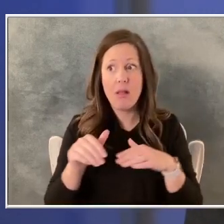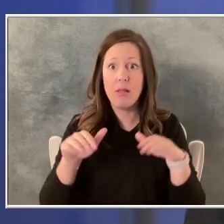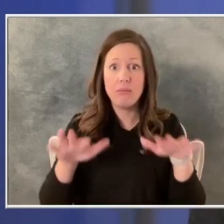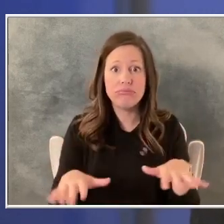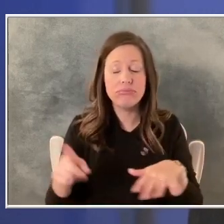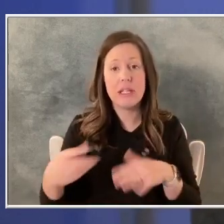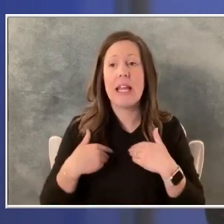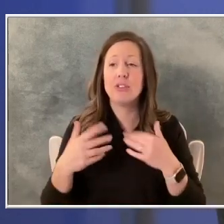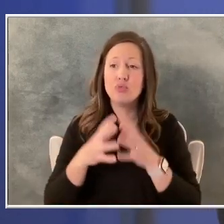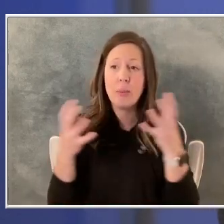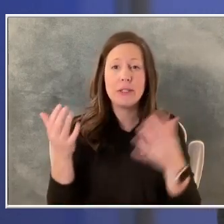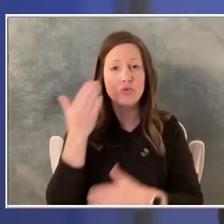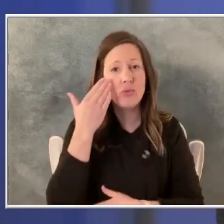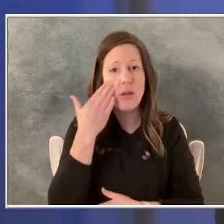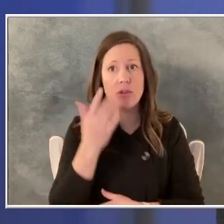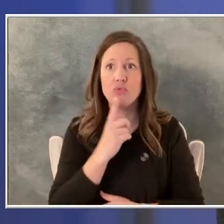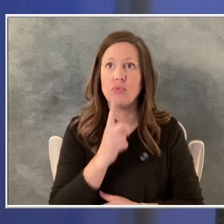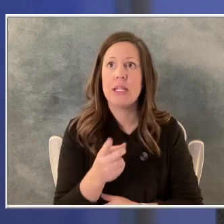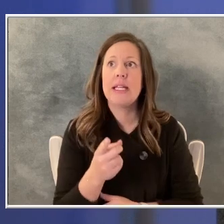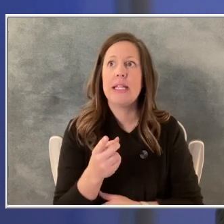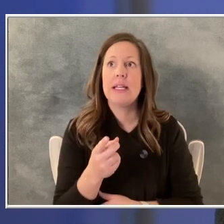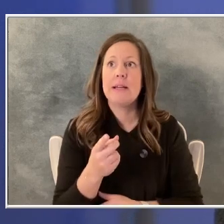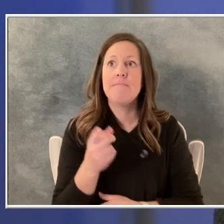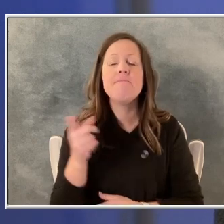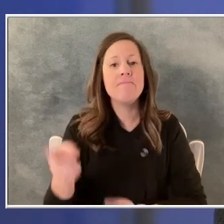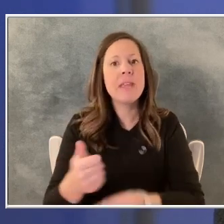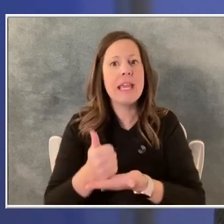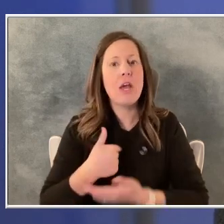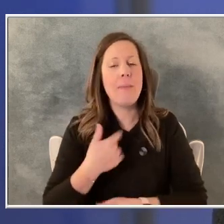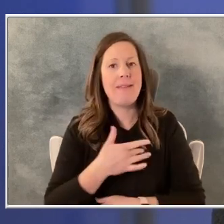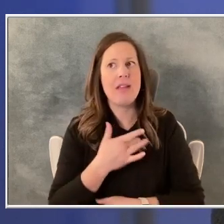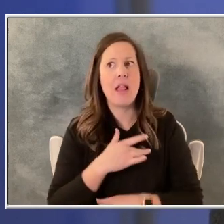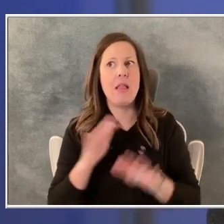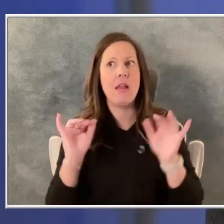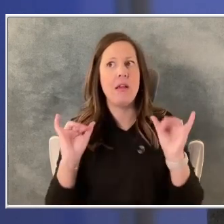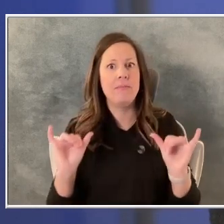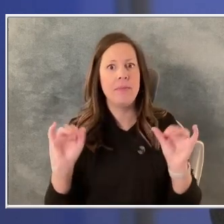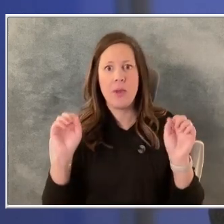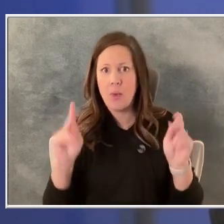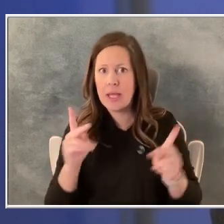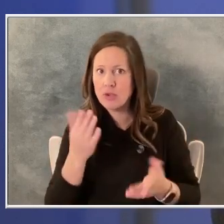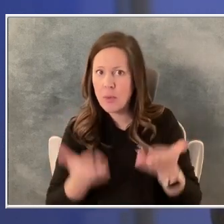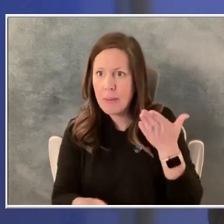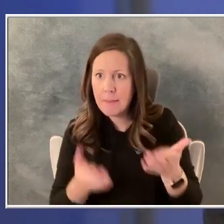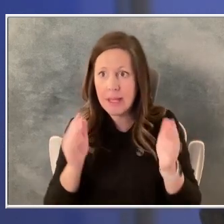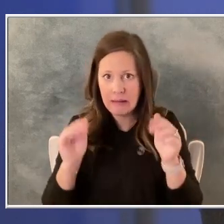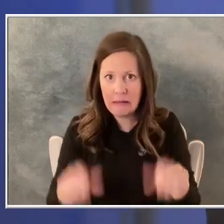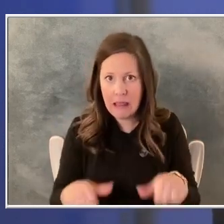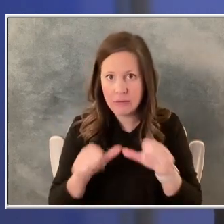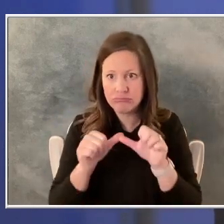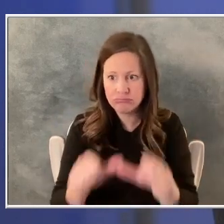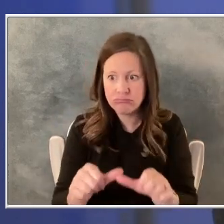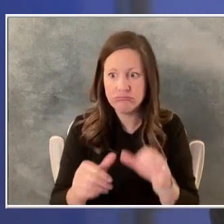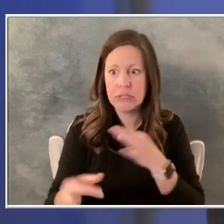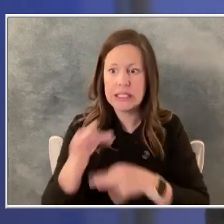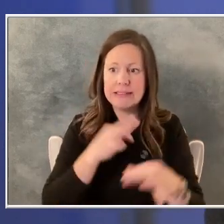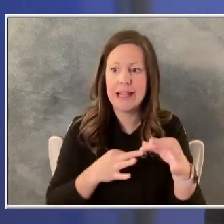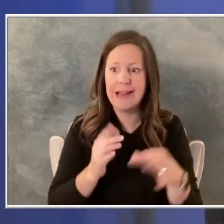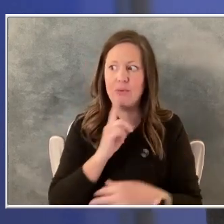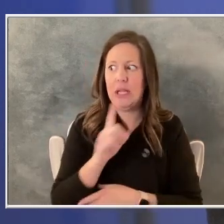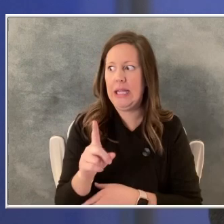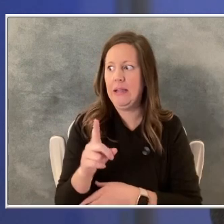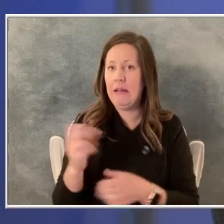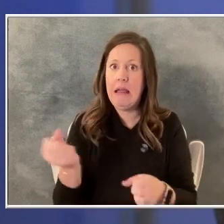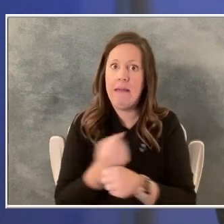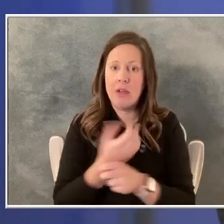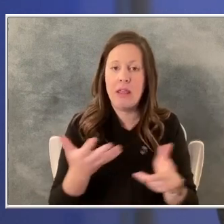kind of a sense of okay, maybe there is a path forward as opposed to doom and gloom, right? And